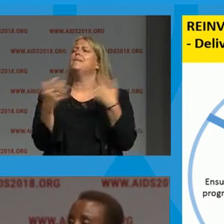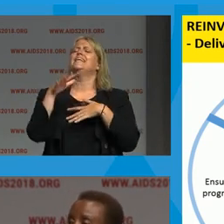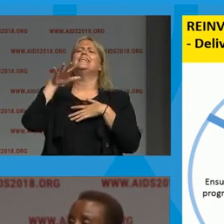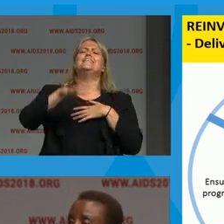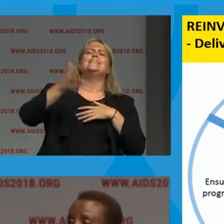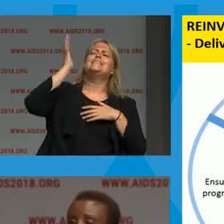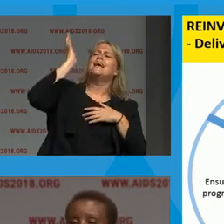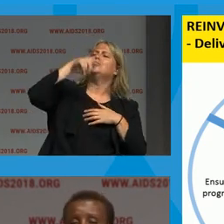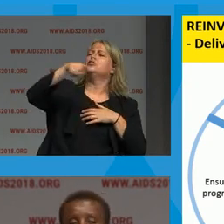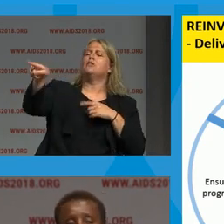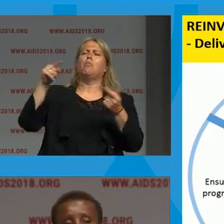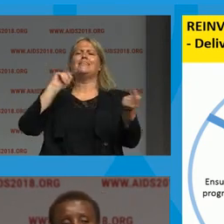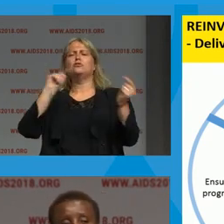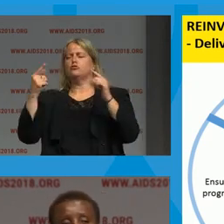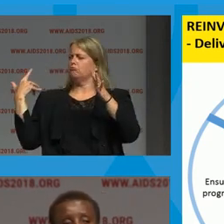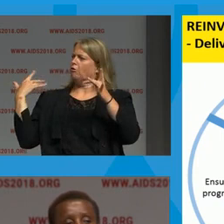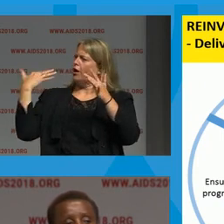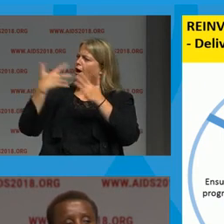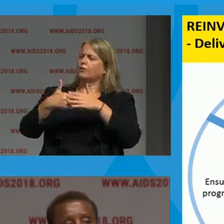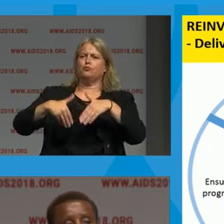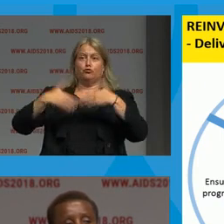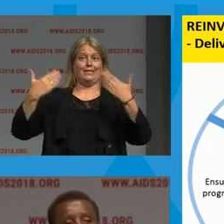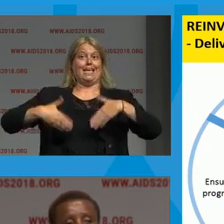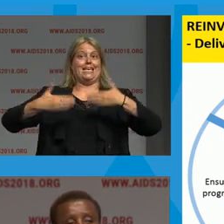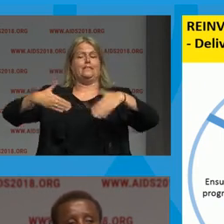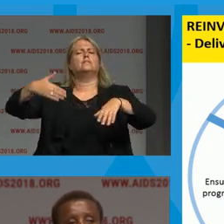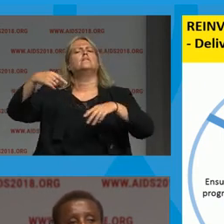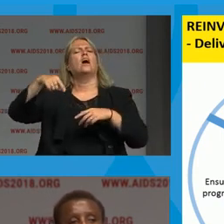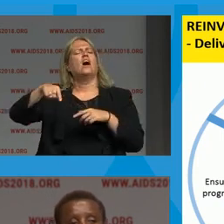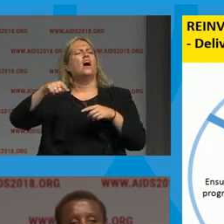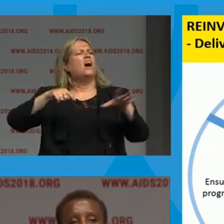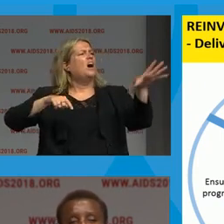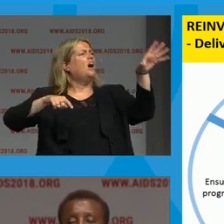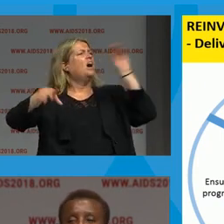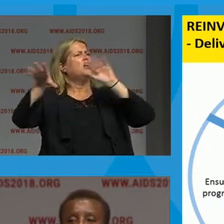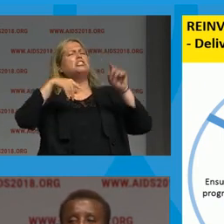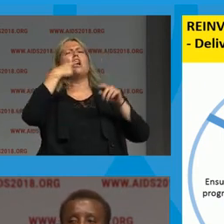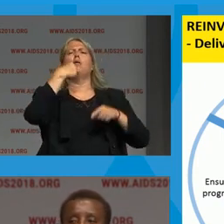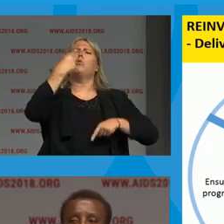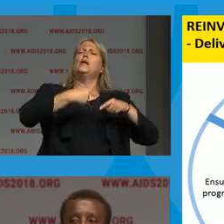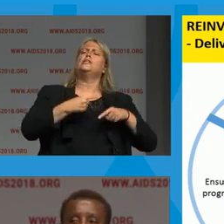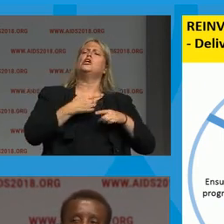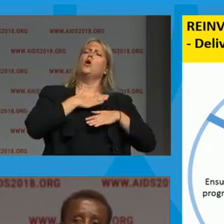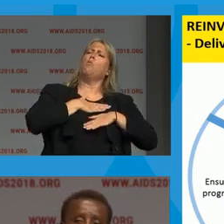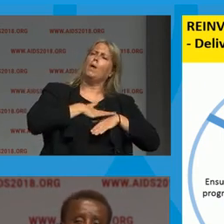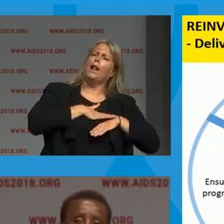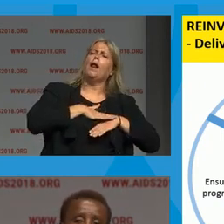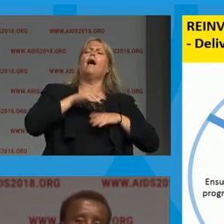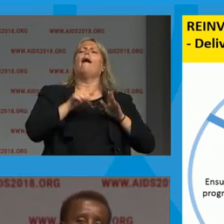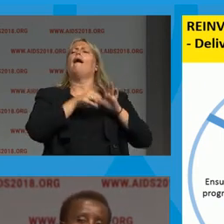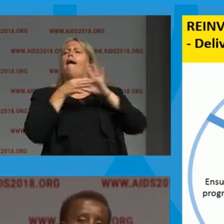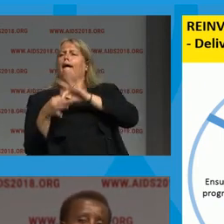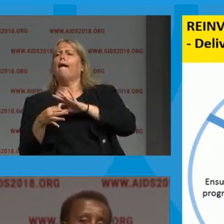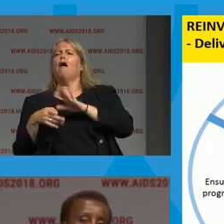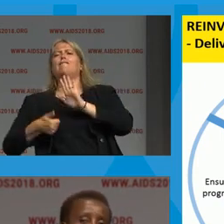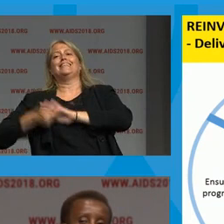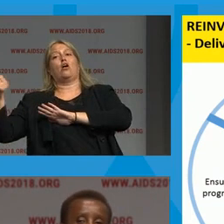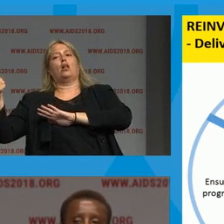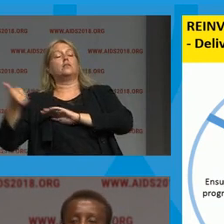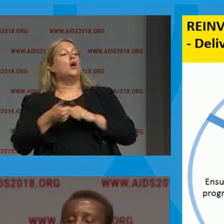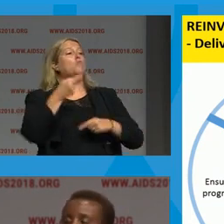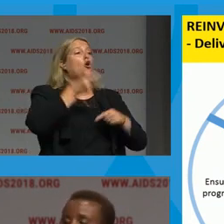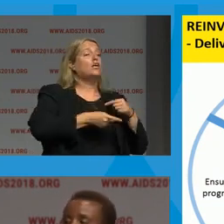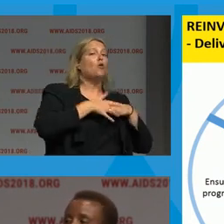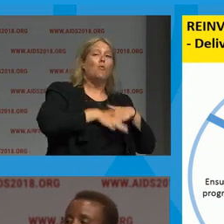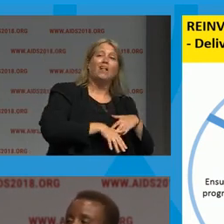many discussions over the last few days, what we have heard is that where there is political will, we see results. Where there is no political will,